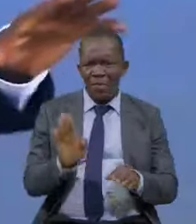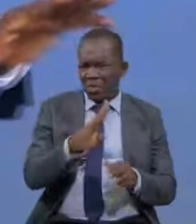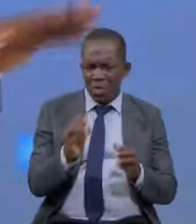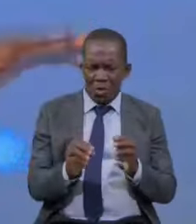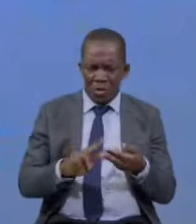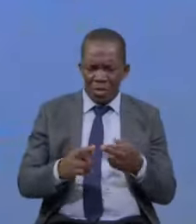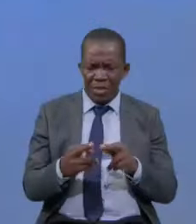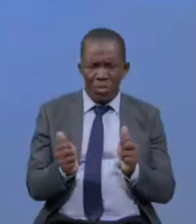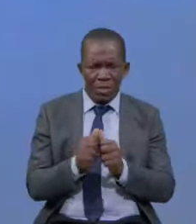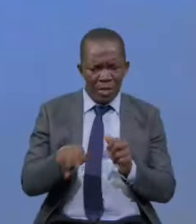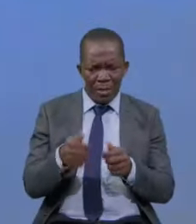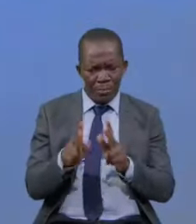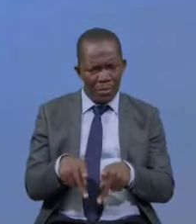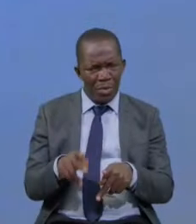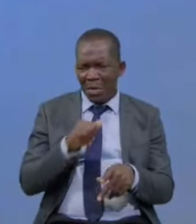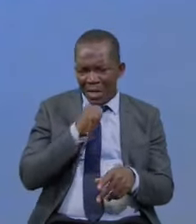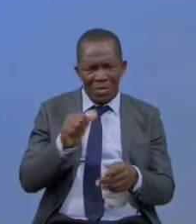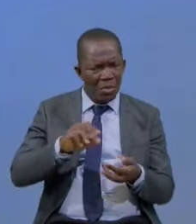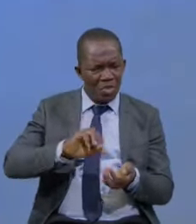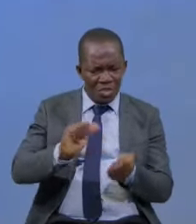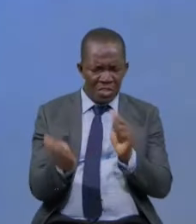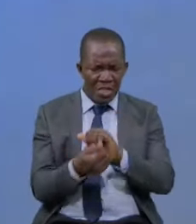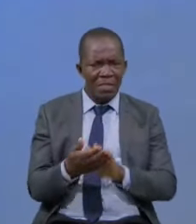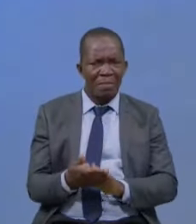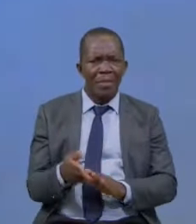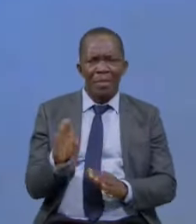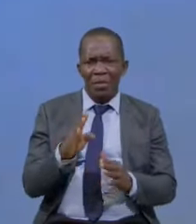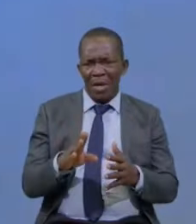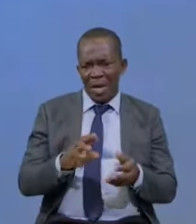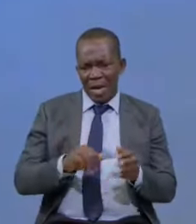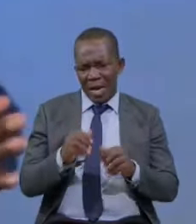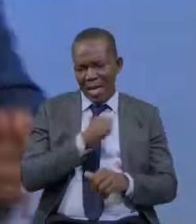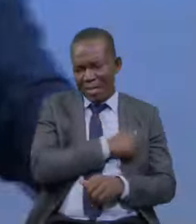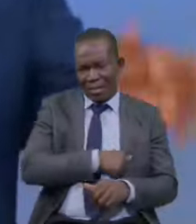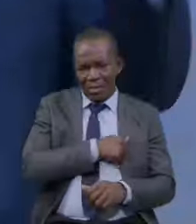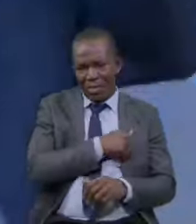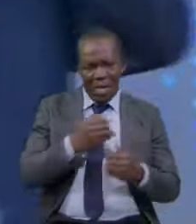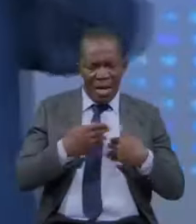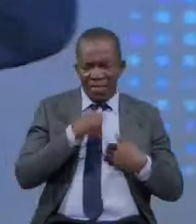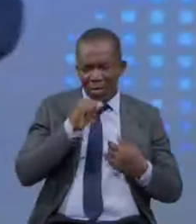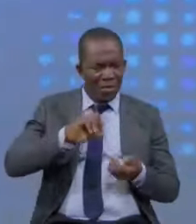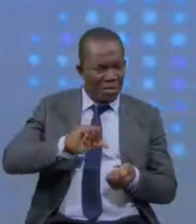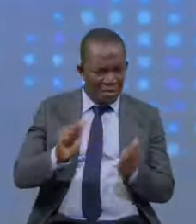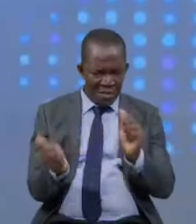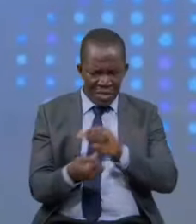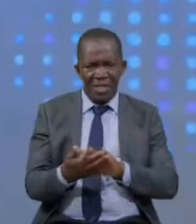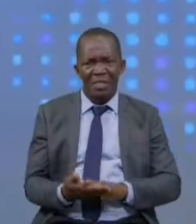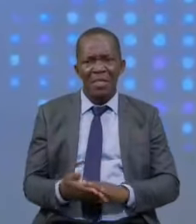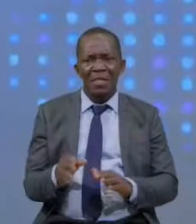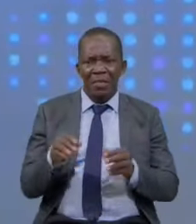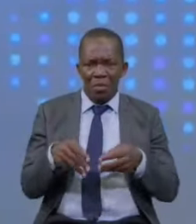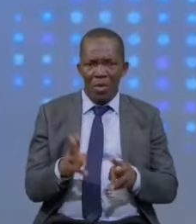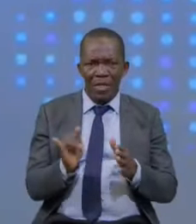people, camping down on people, oppressing people, the same way you are